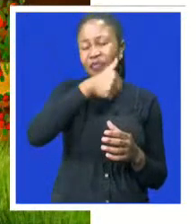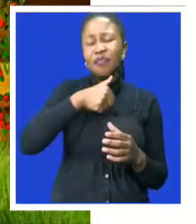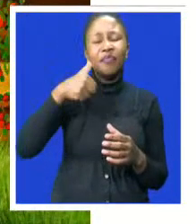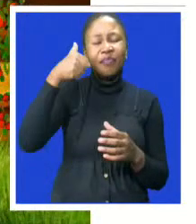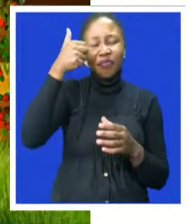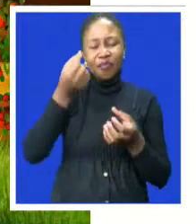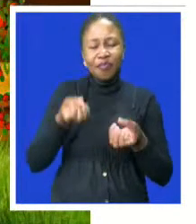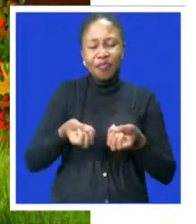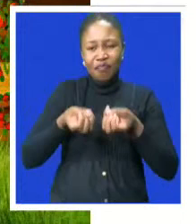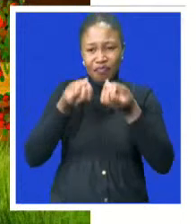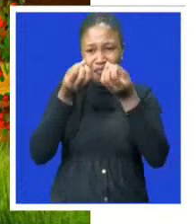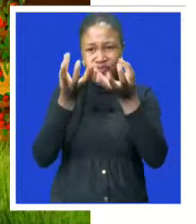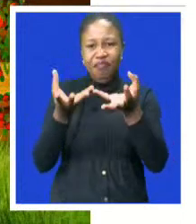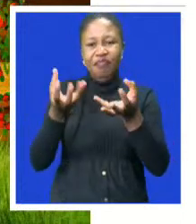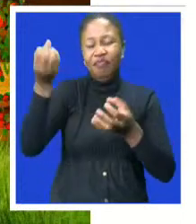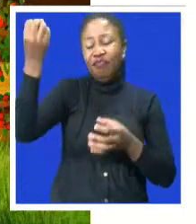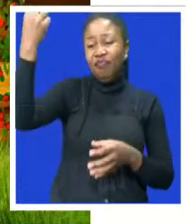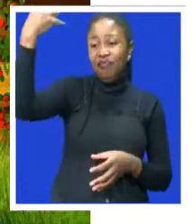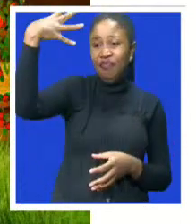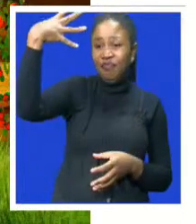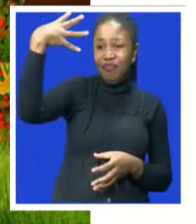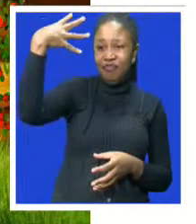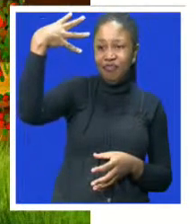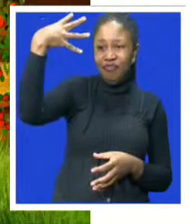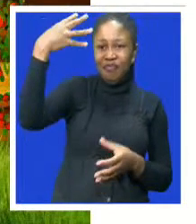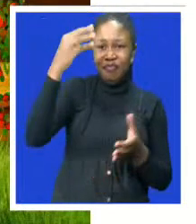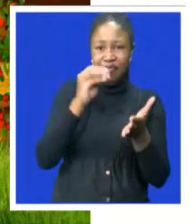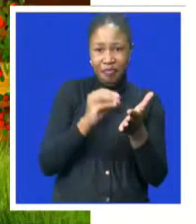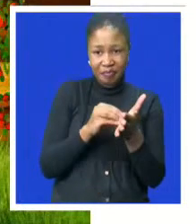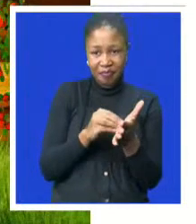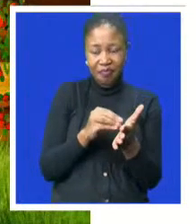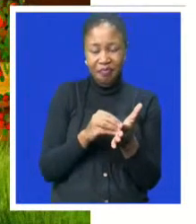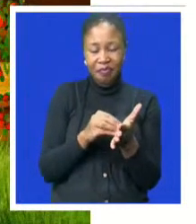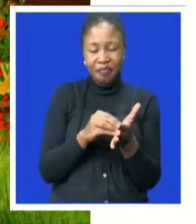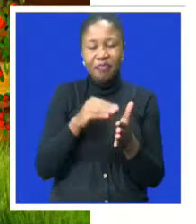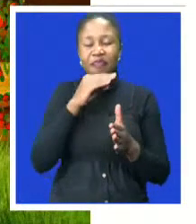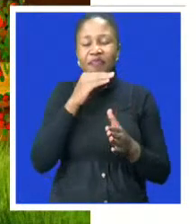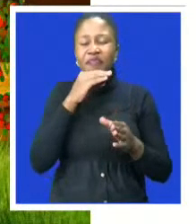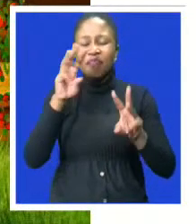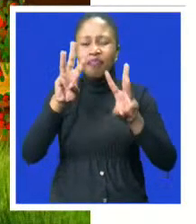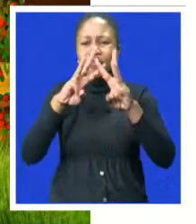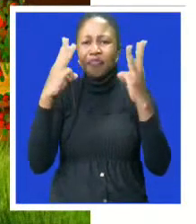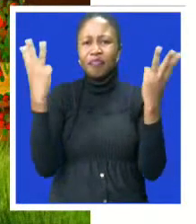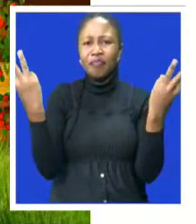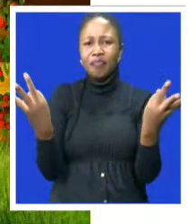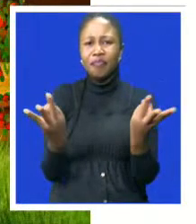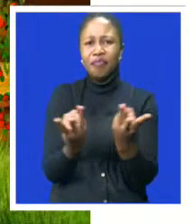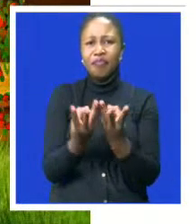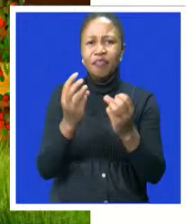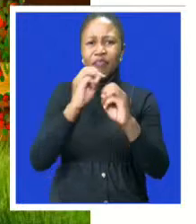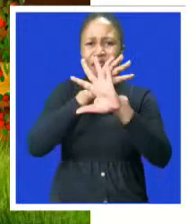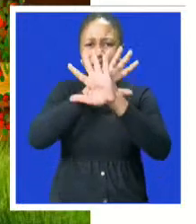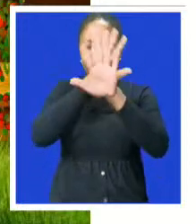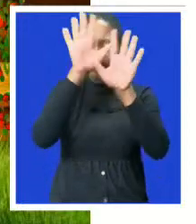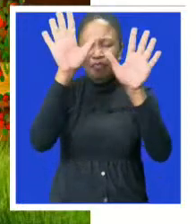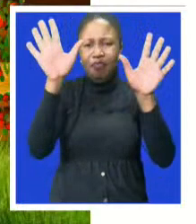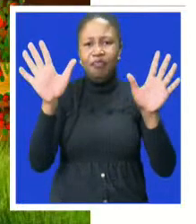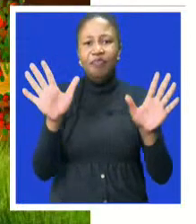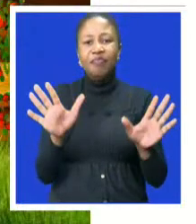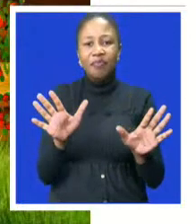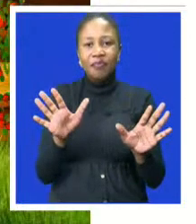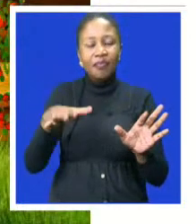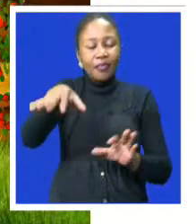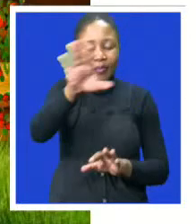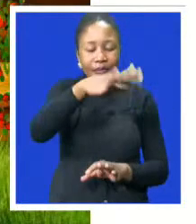can see the sun there. It is making sure that the world is so bright. You are able to see